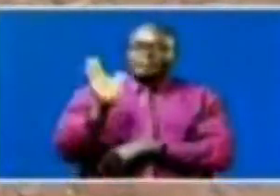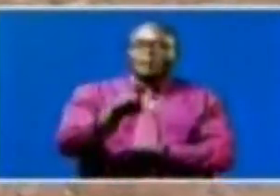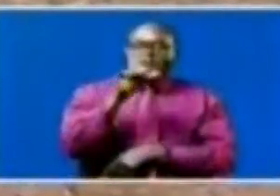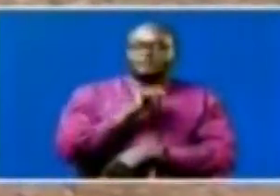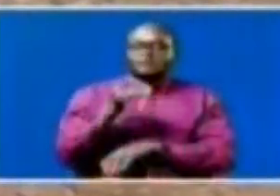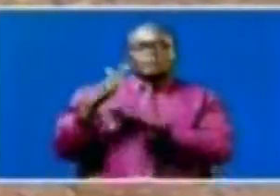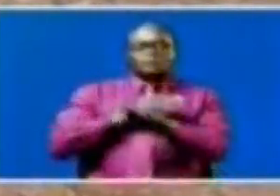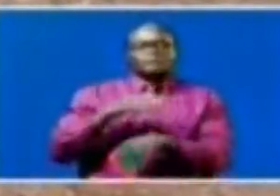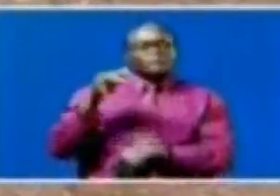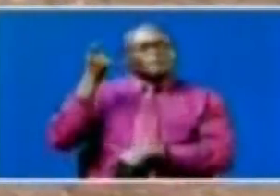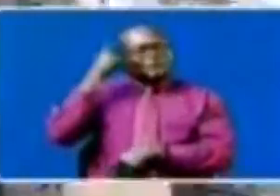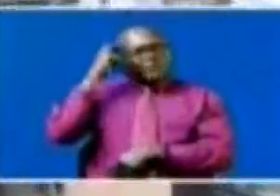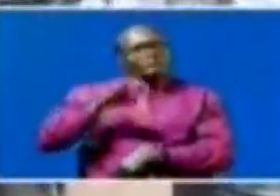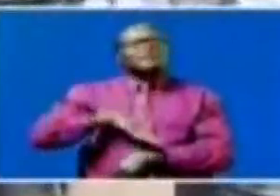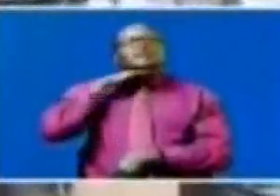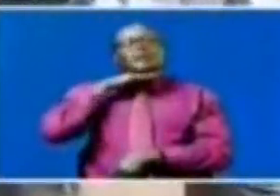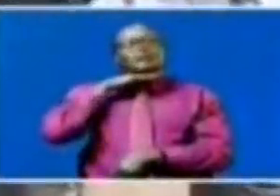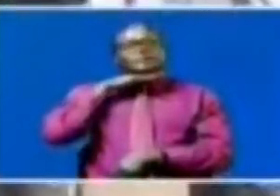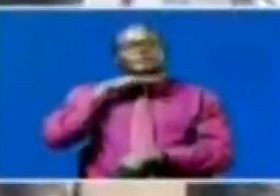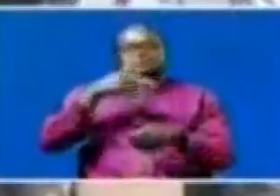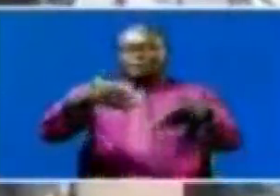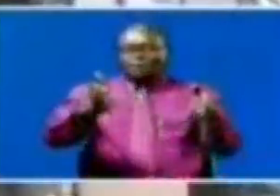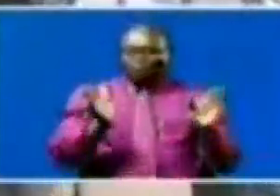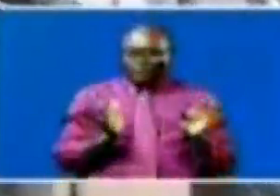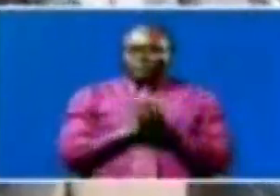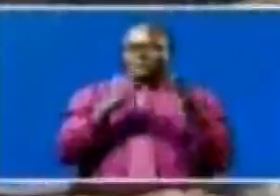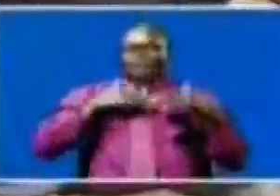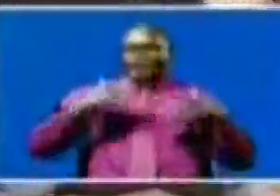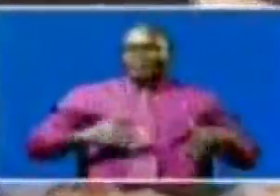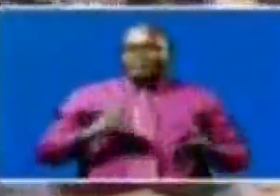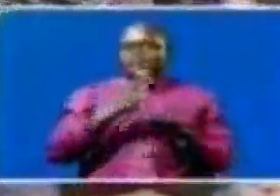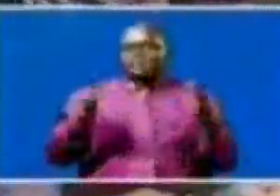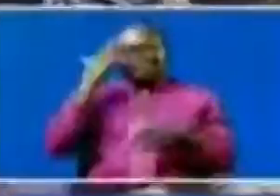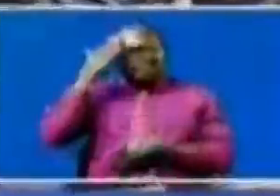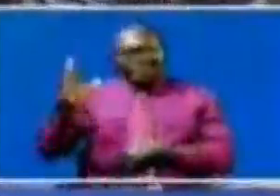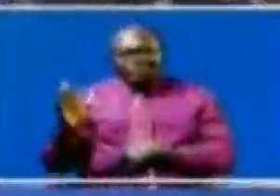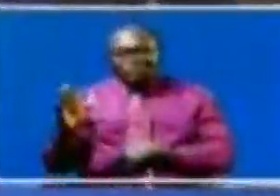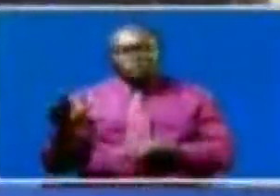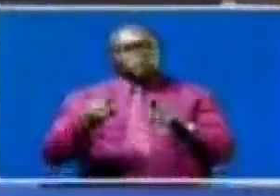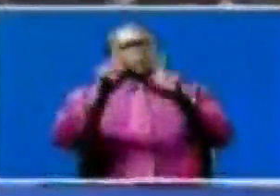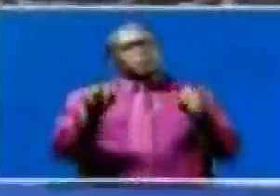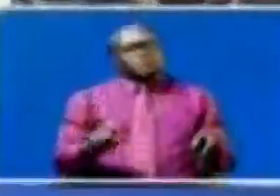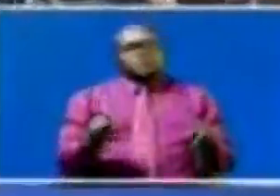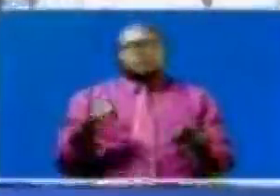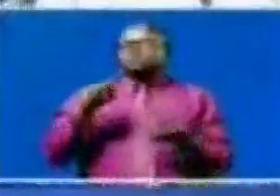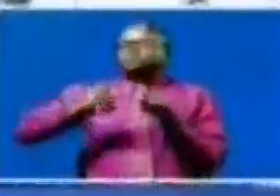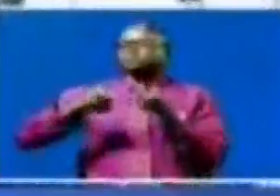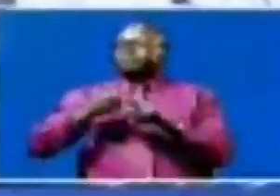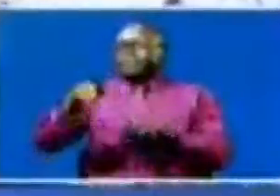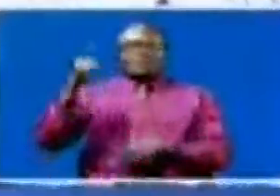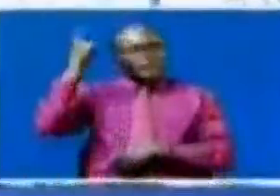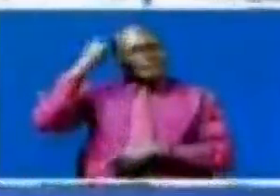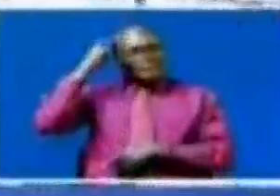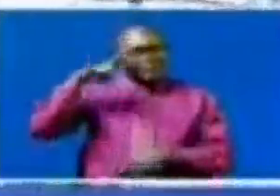had been thought to be dead, the sight of the coffin with a body of someone they didn't know left questions lingering in their minds.